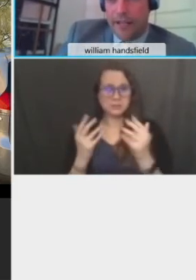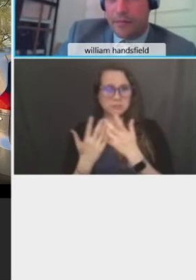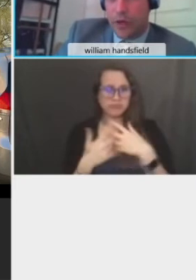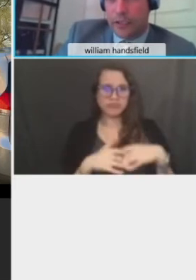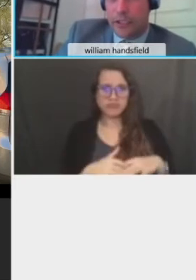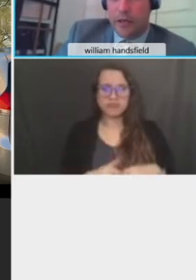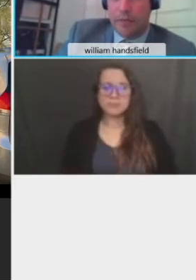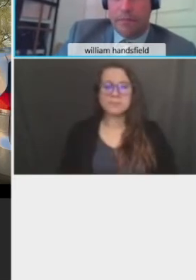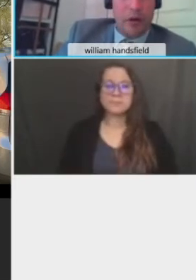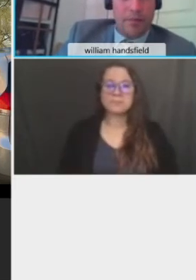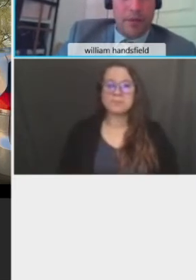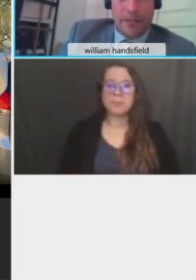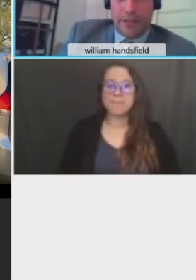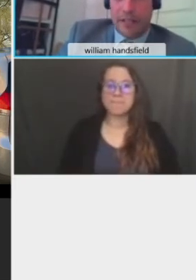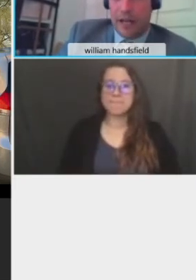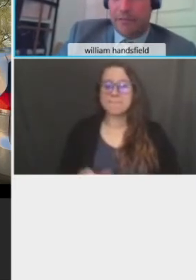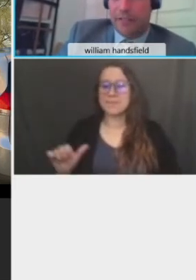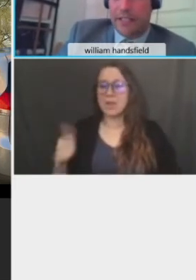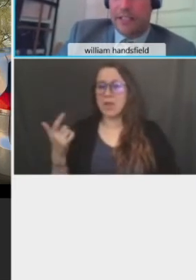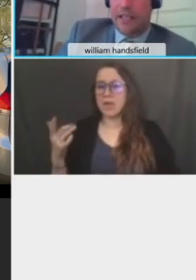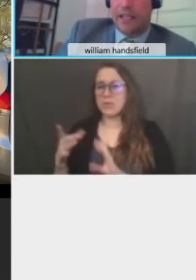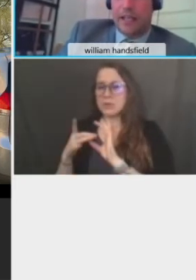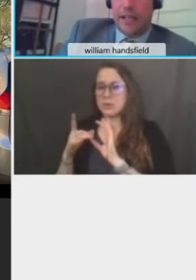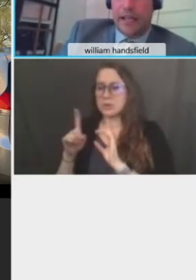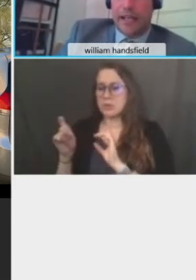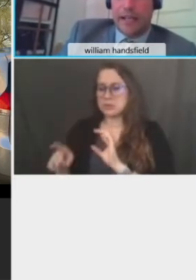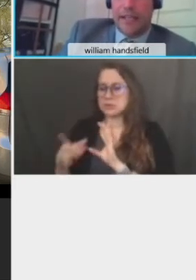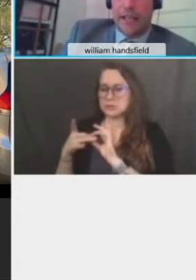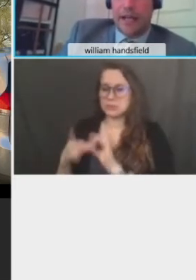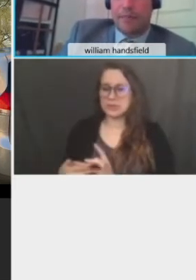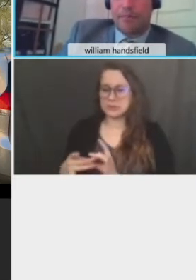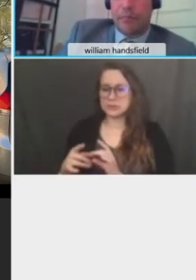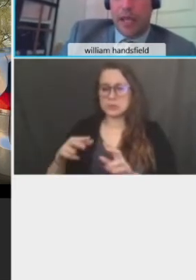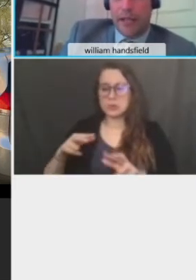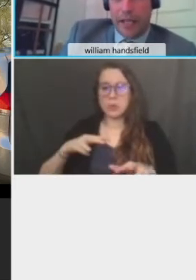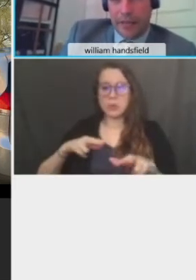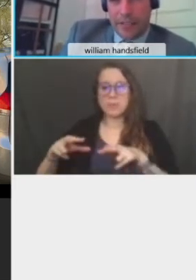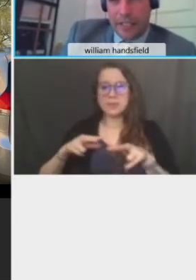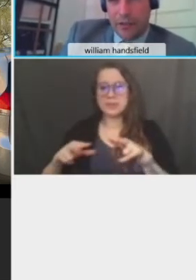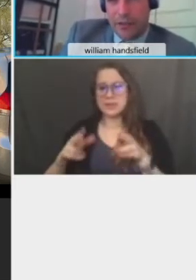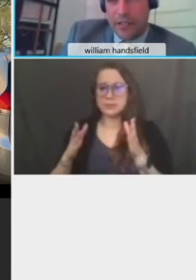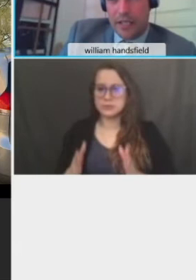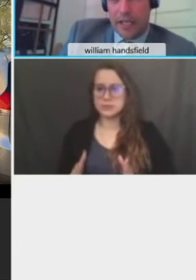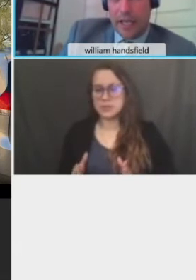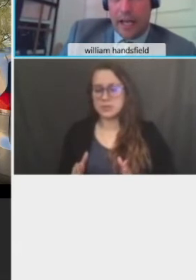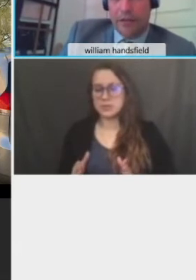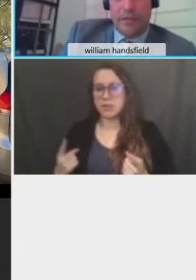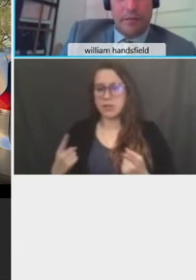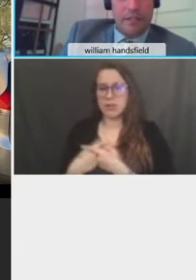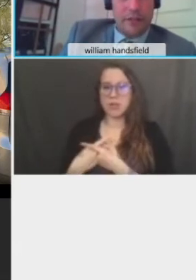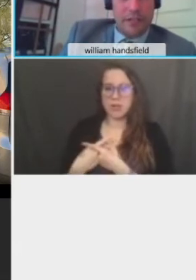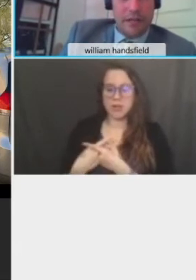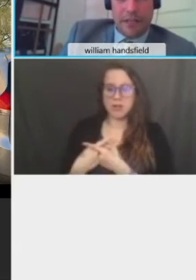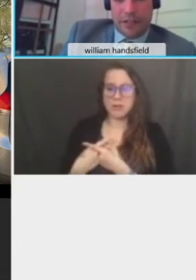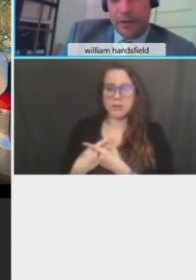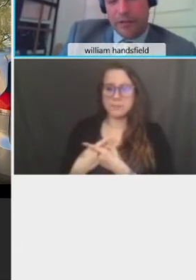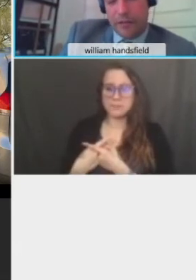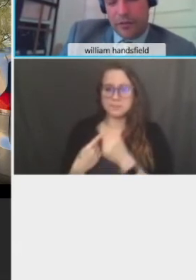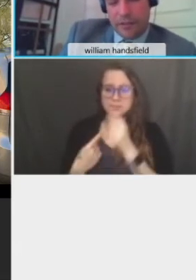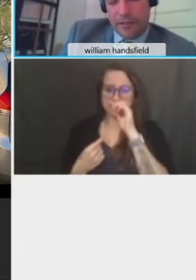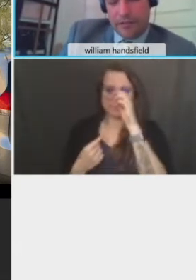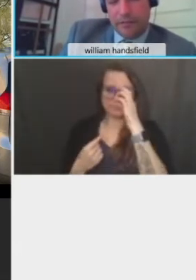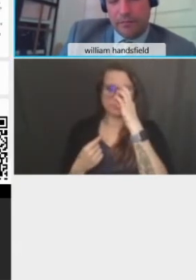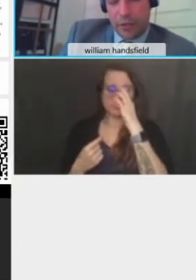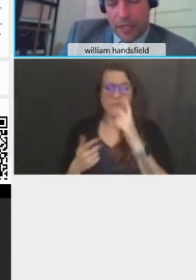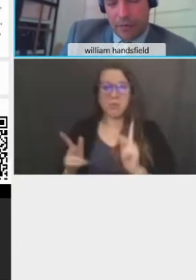We had some questions about pedestrian conflicts and at the signals and how some of the signals are going to be done. So I'm